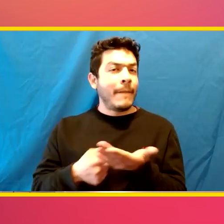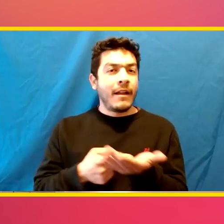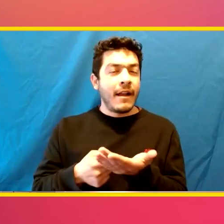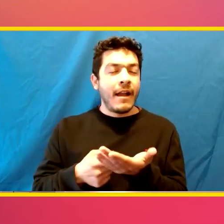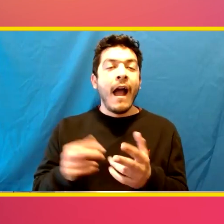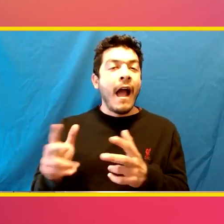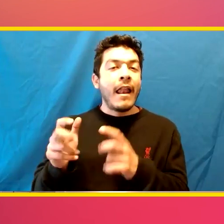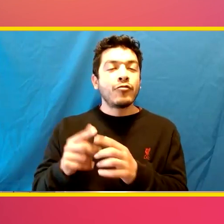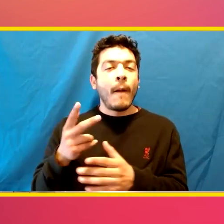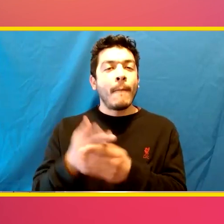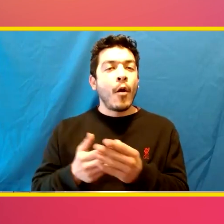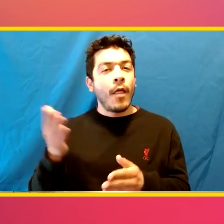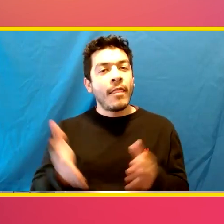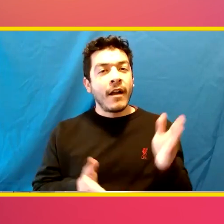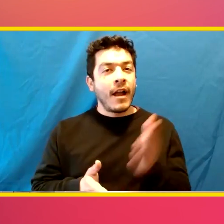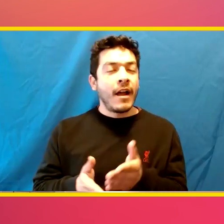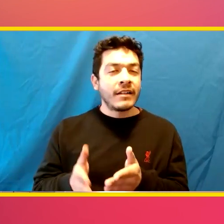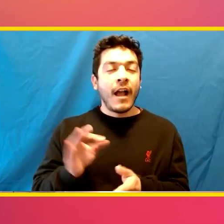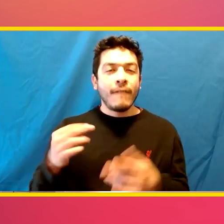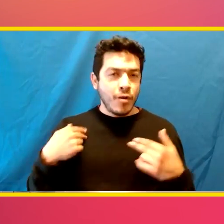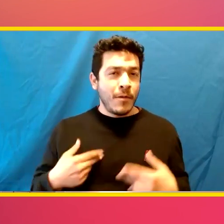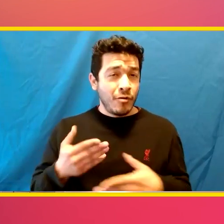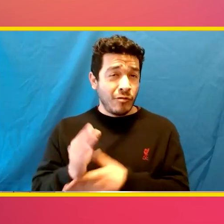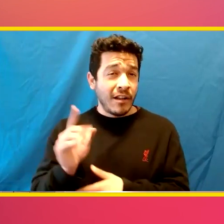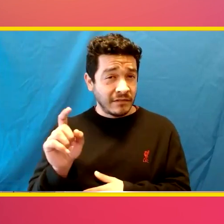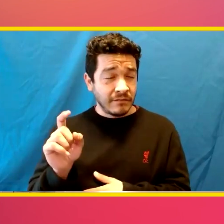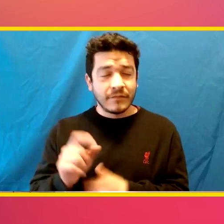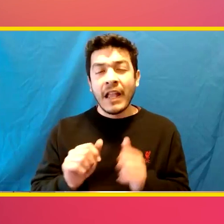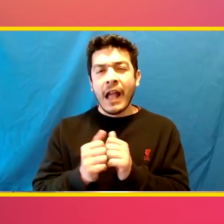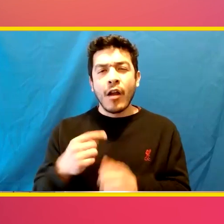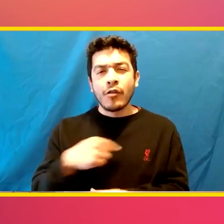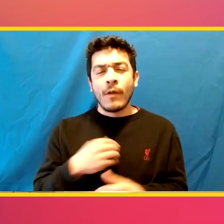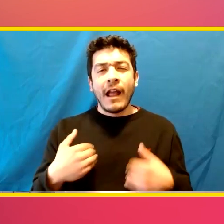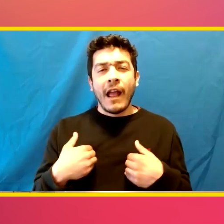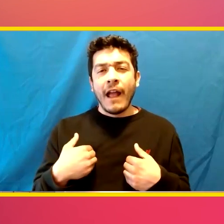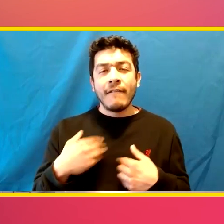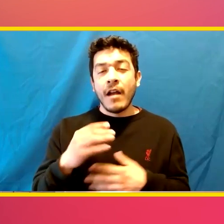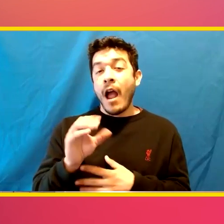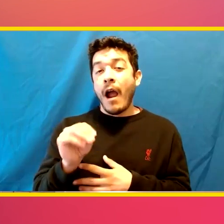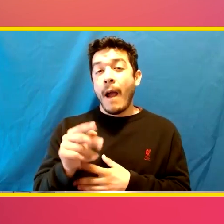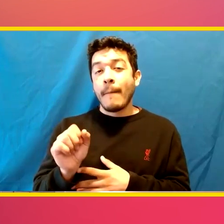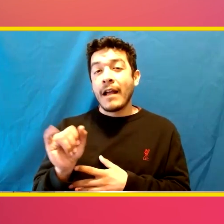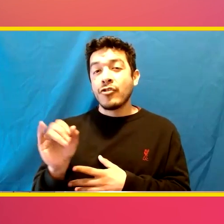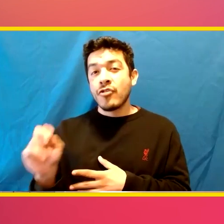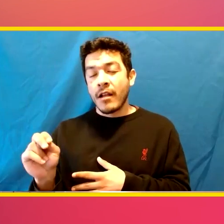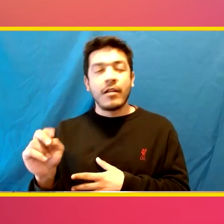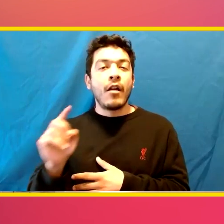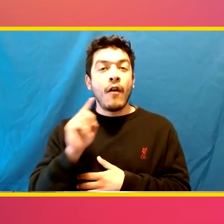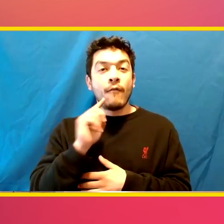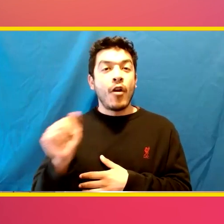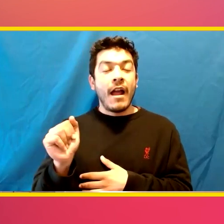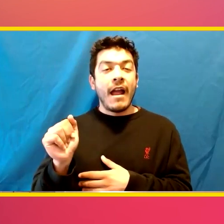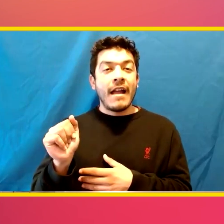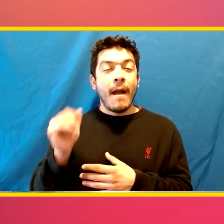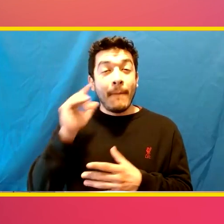quote unquote both sides of the coin of human rights? How do we have compassion for a stance that dehumanizes